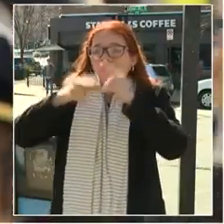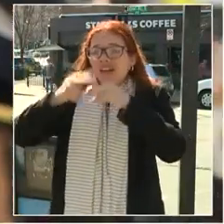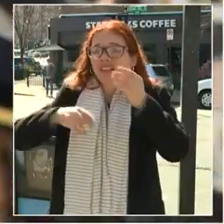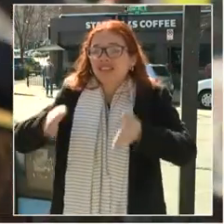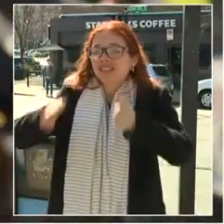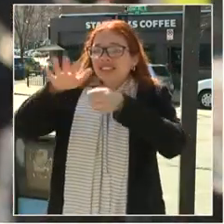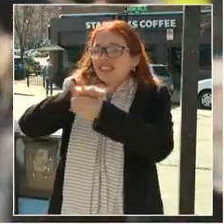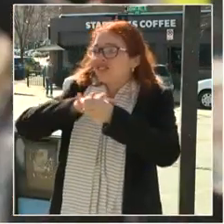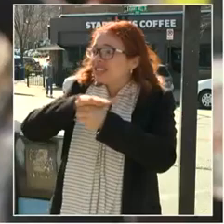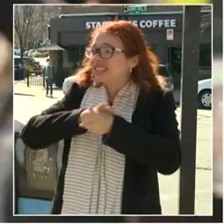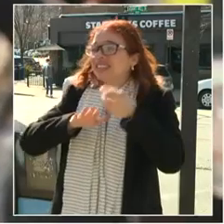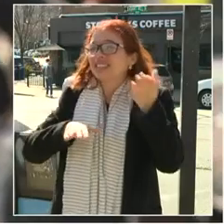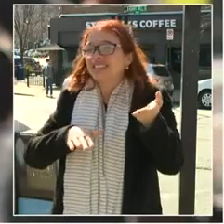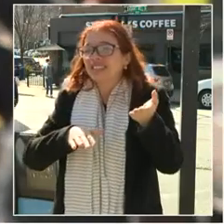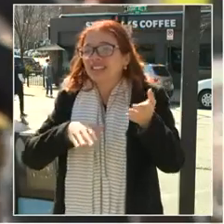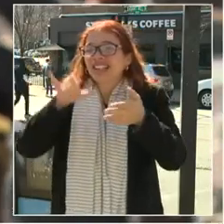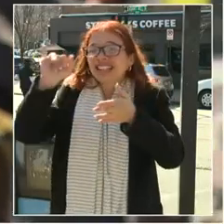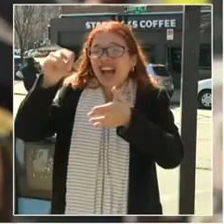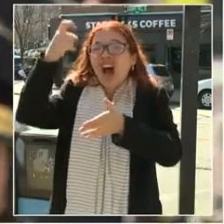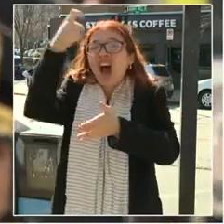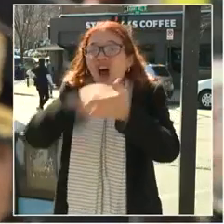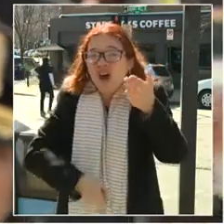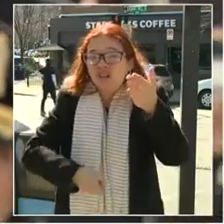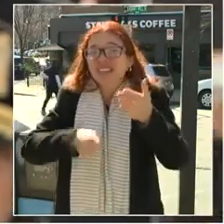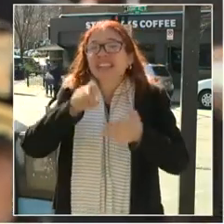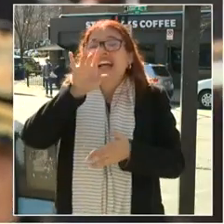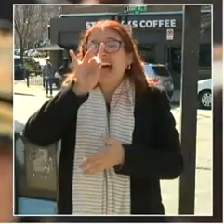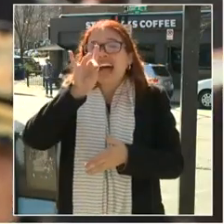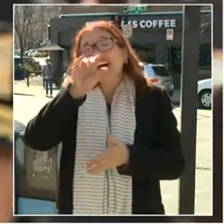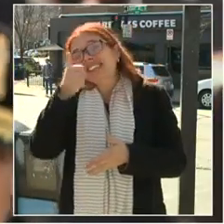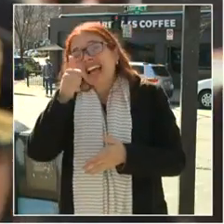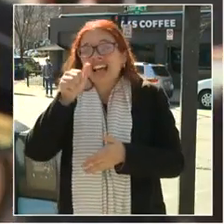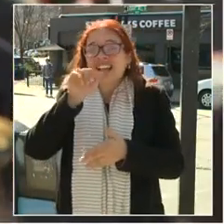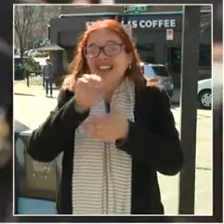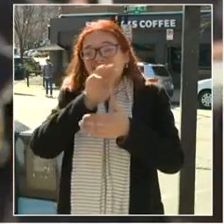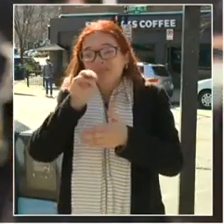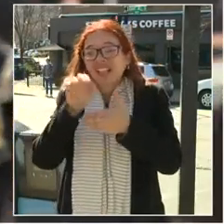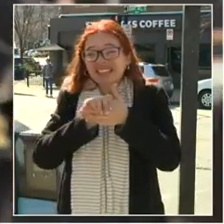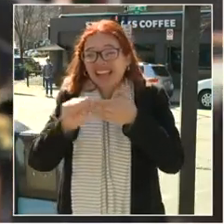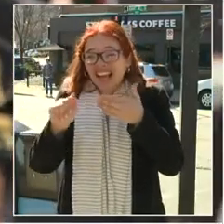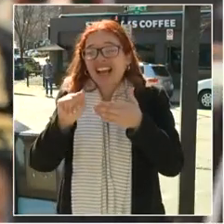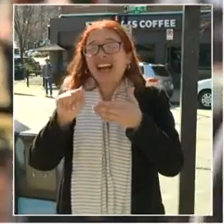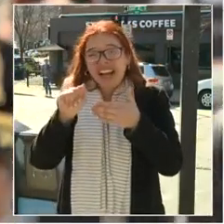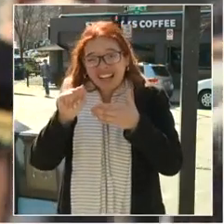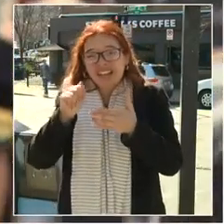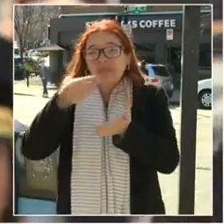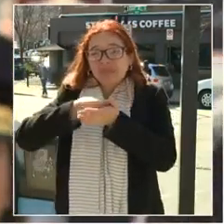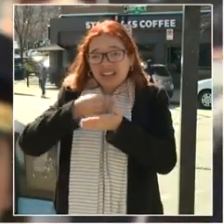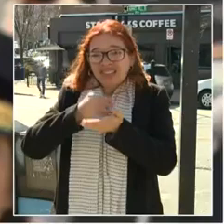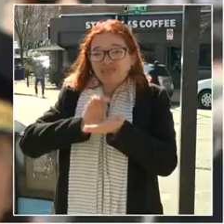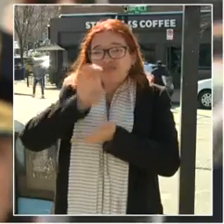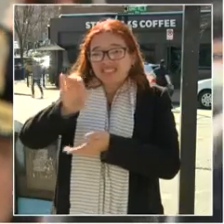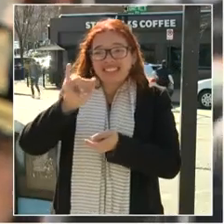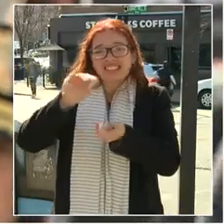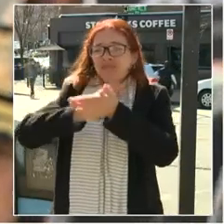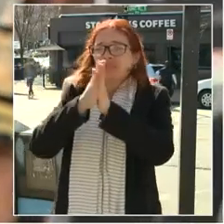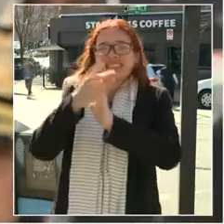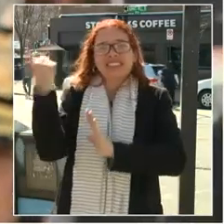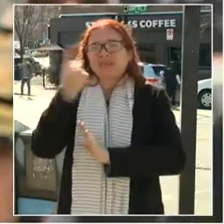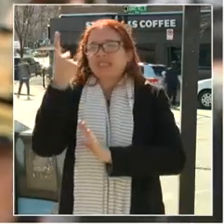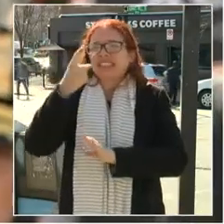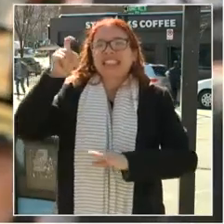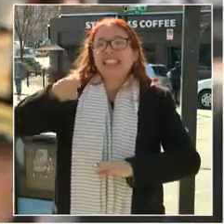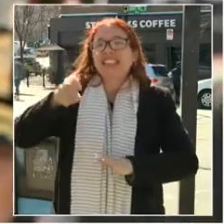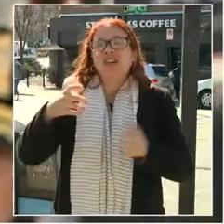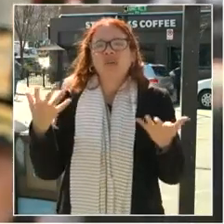to $10 million perhaps to rehab that space and turn it into what this community needs. Because what's remarkable about Adams Morgan is that